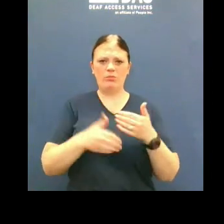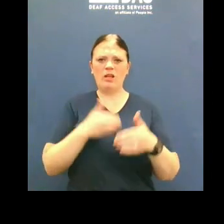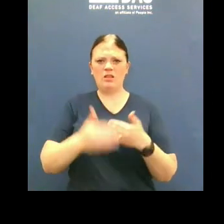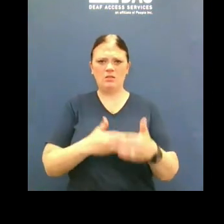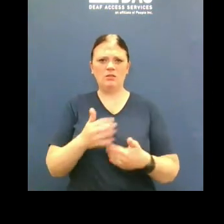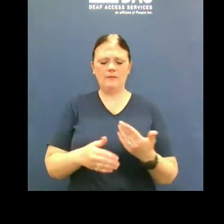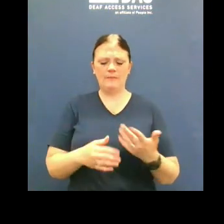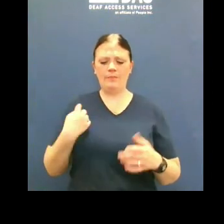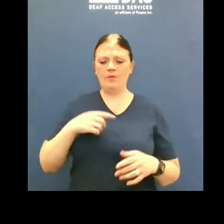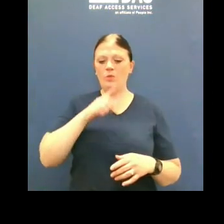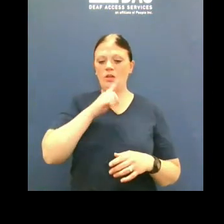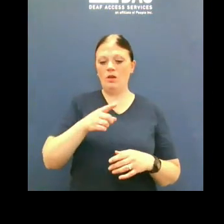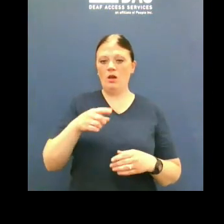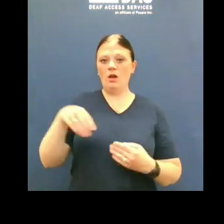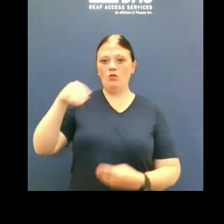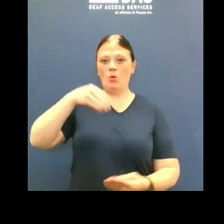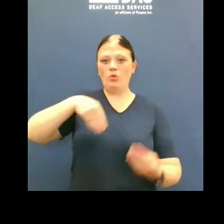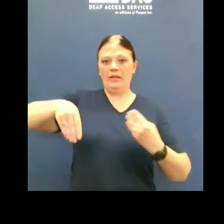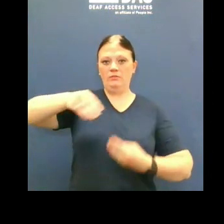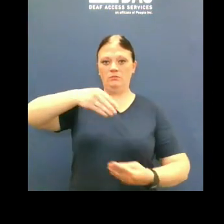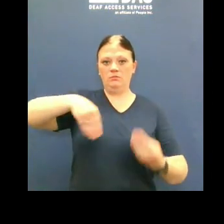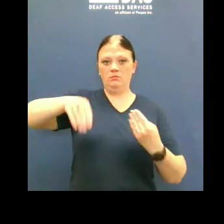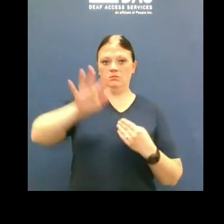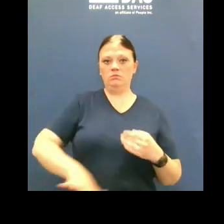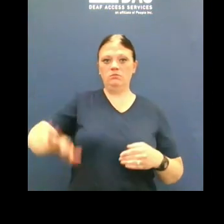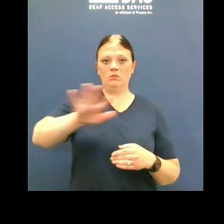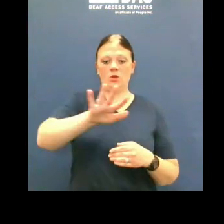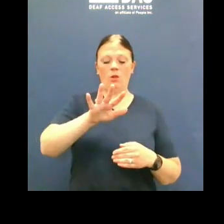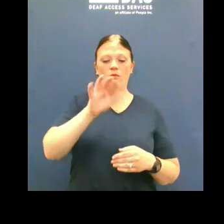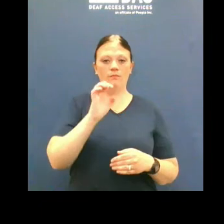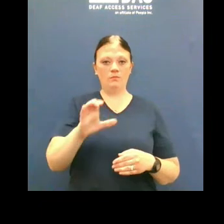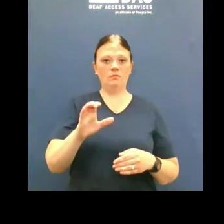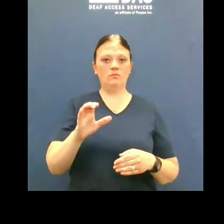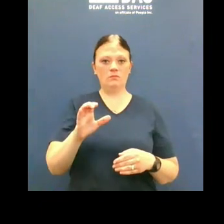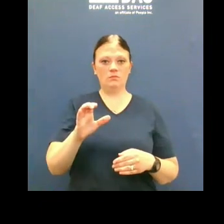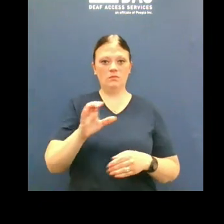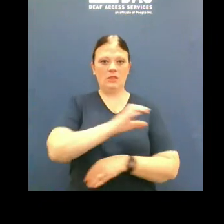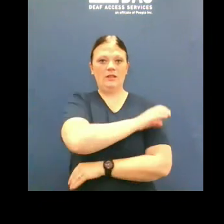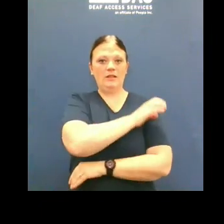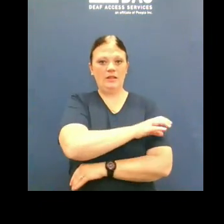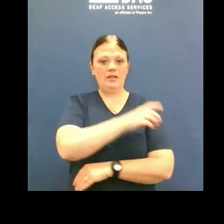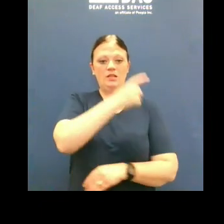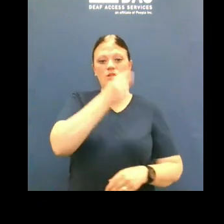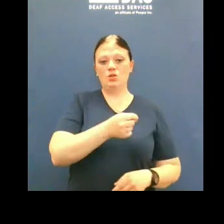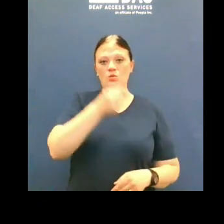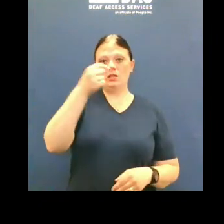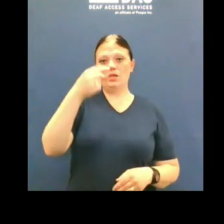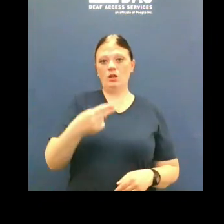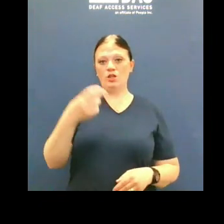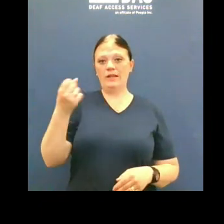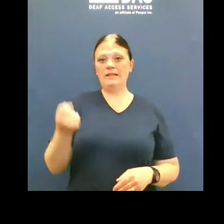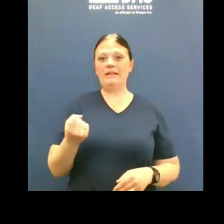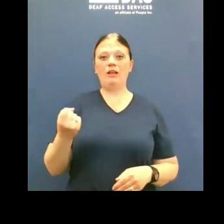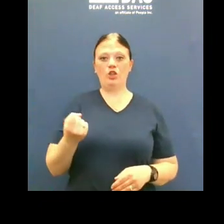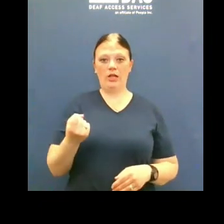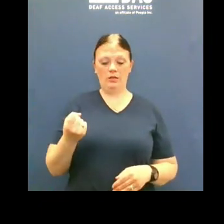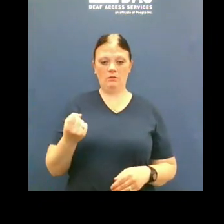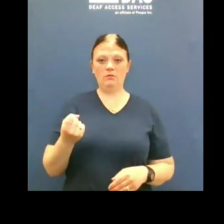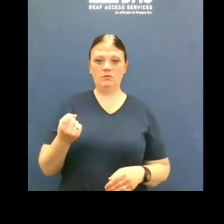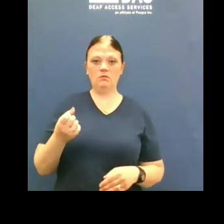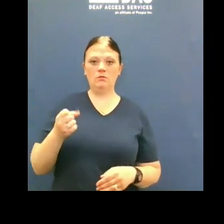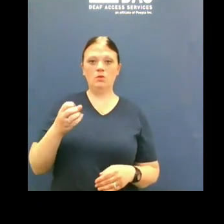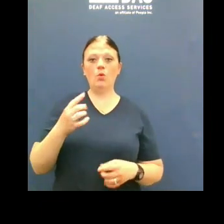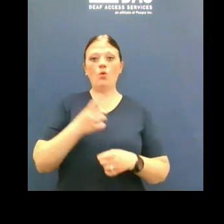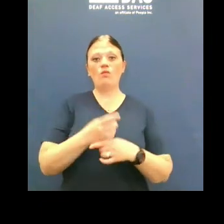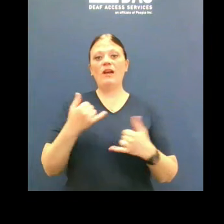process. We are rotating through sites through Erie County. We're doing clinics on Tuesdays, Thursdays, and Saturdays. So